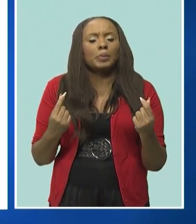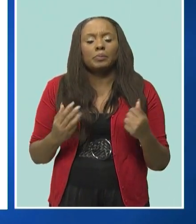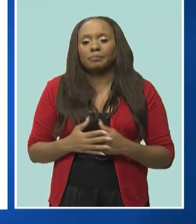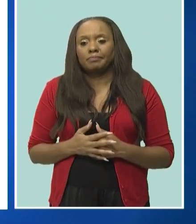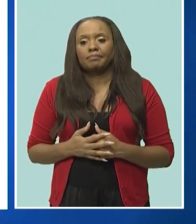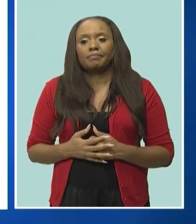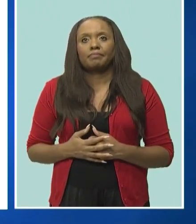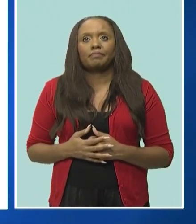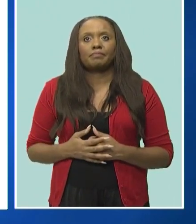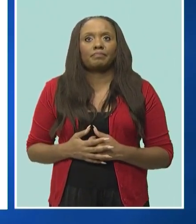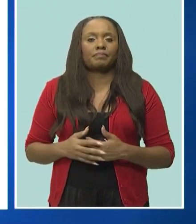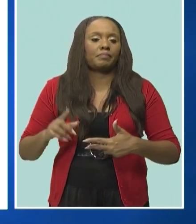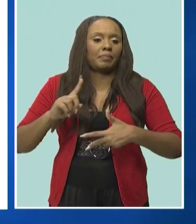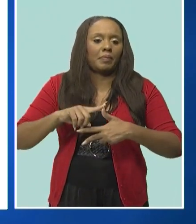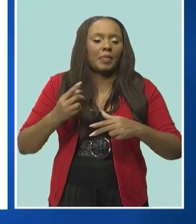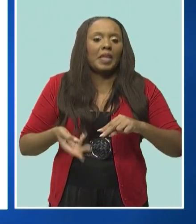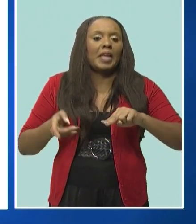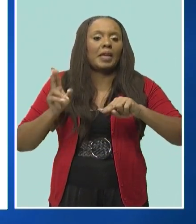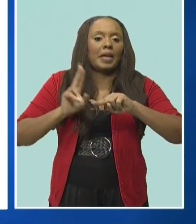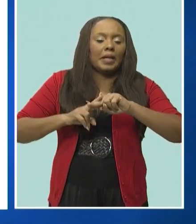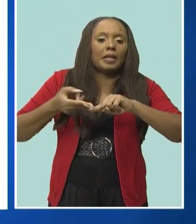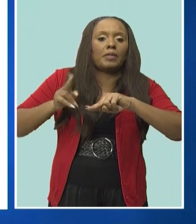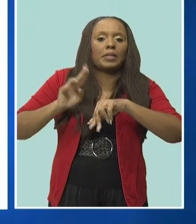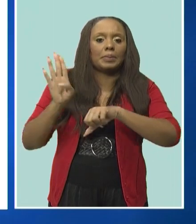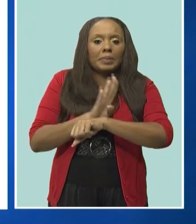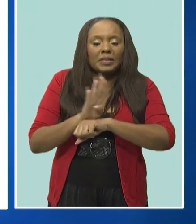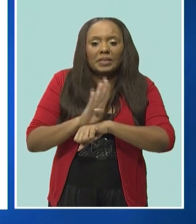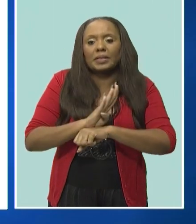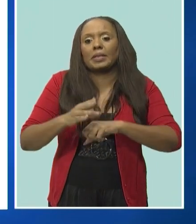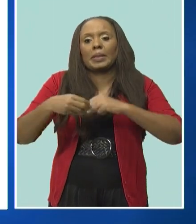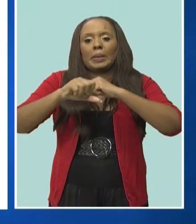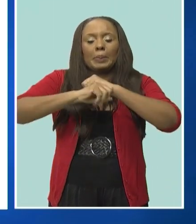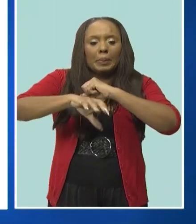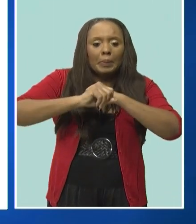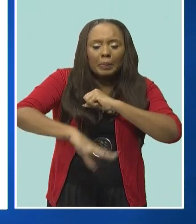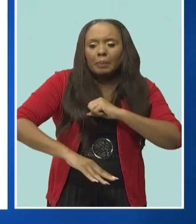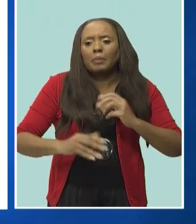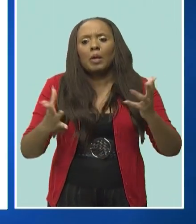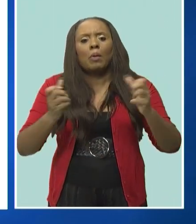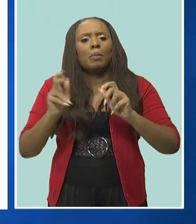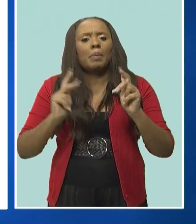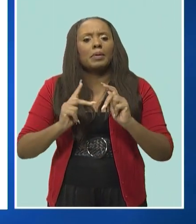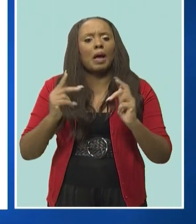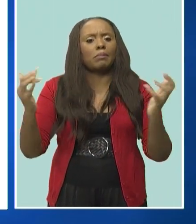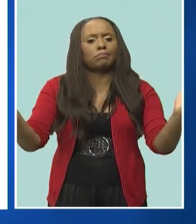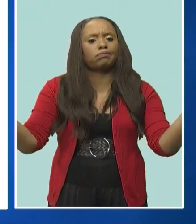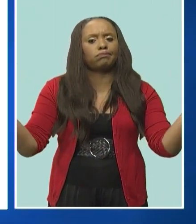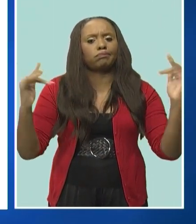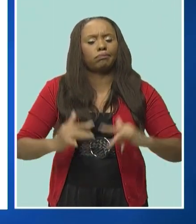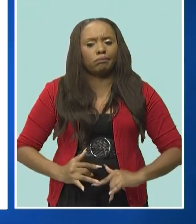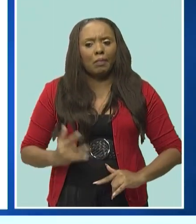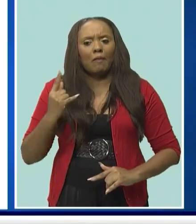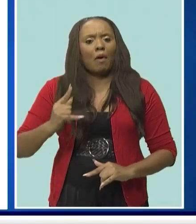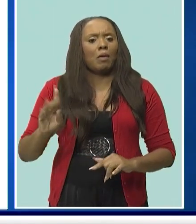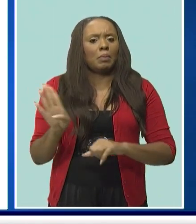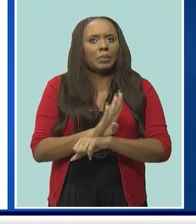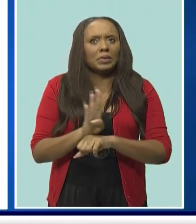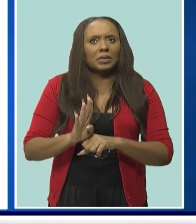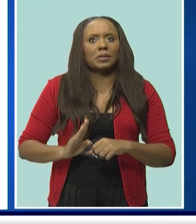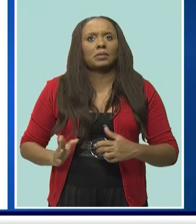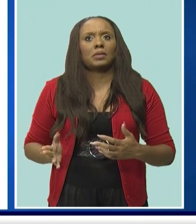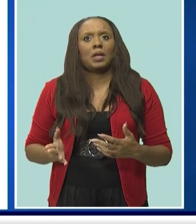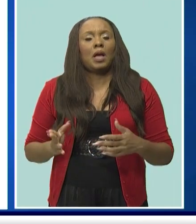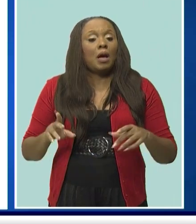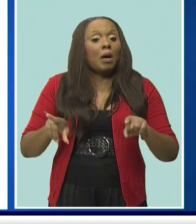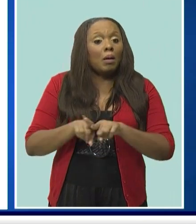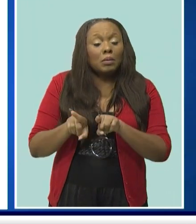of marketing efforts and in terms of positioning Barbados as the jurisdiction of choice for global businesses around the world. And the third